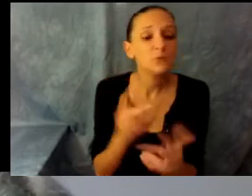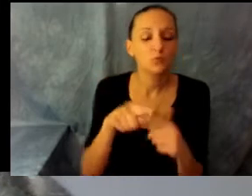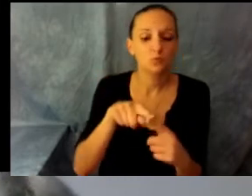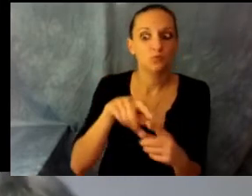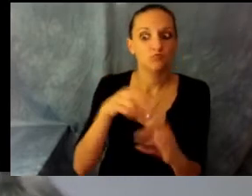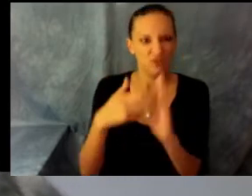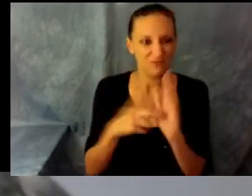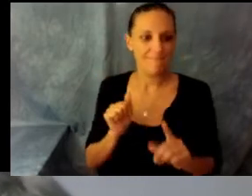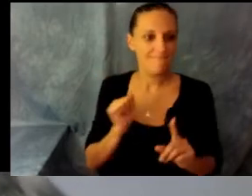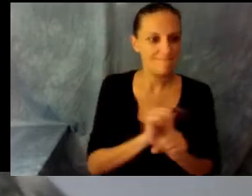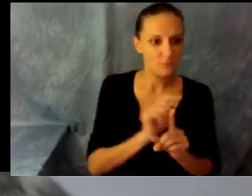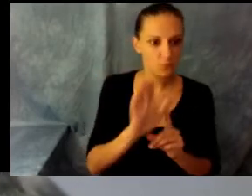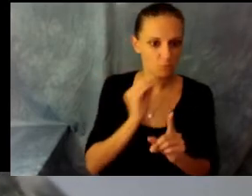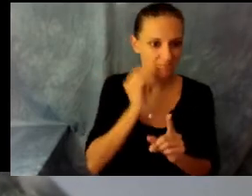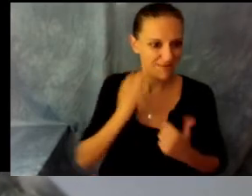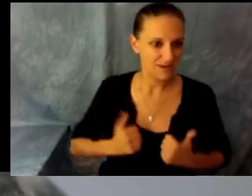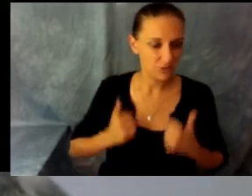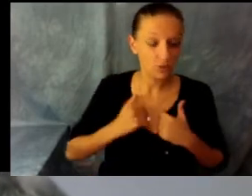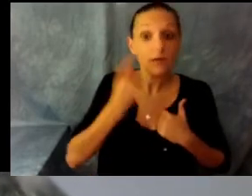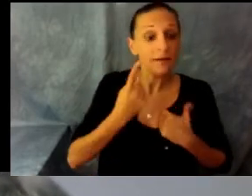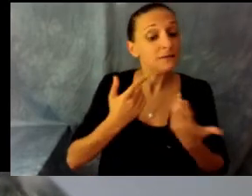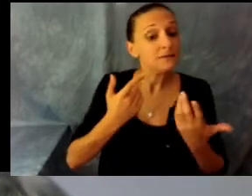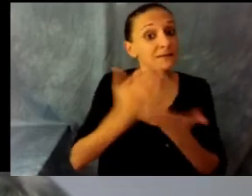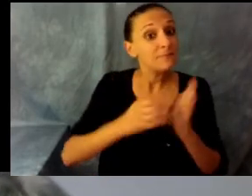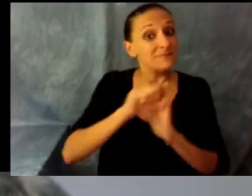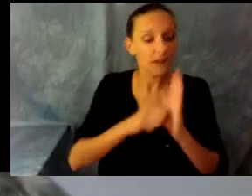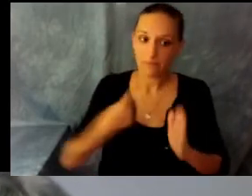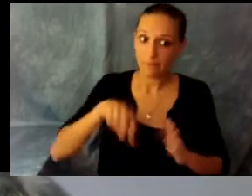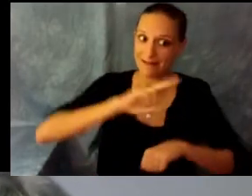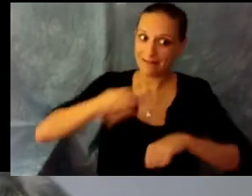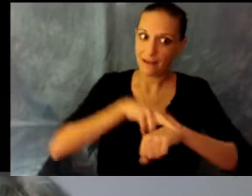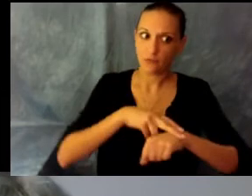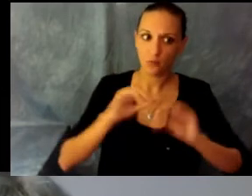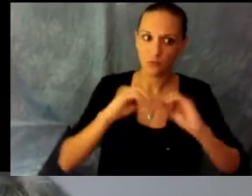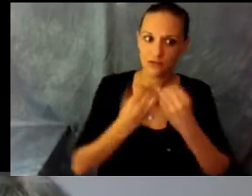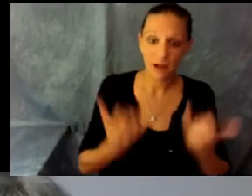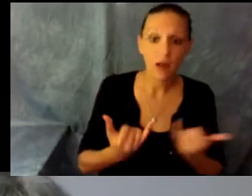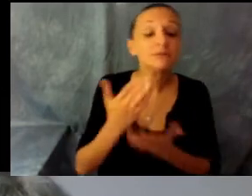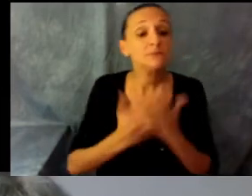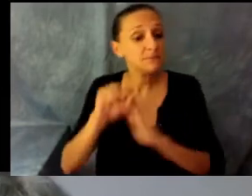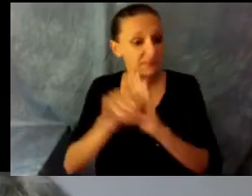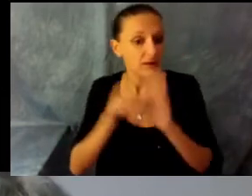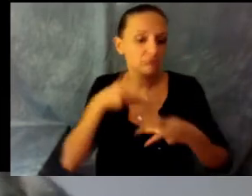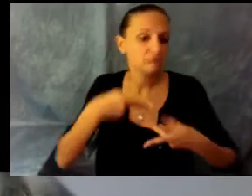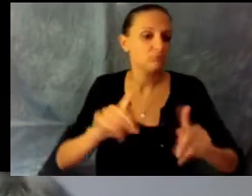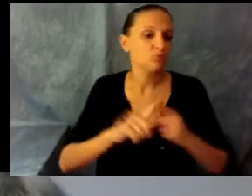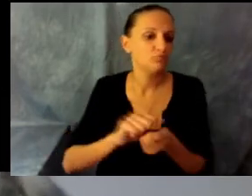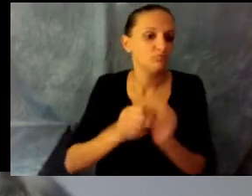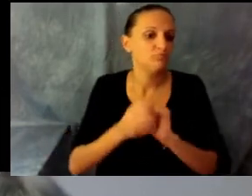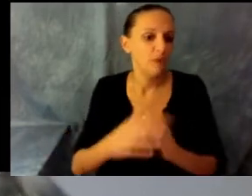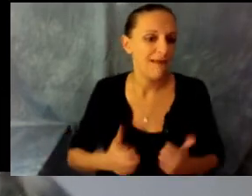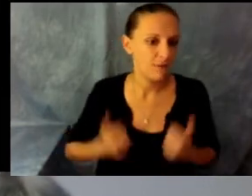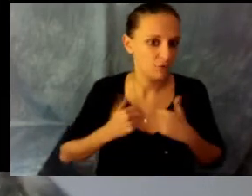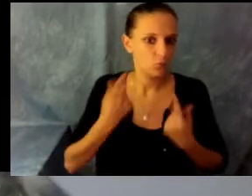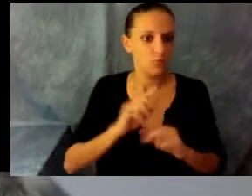address. Some states, and we're national now, some states will allow you to update your address when you go to vote. Some states will